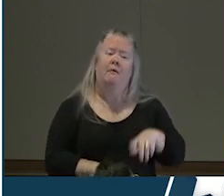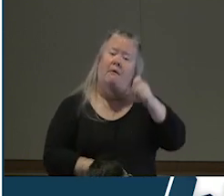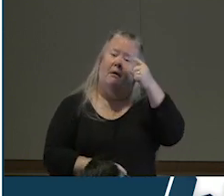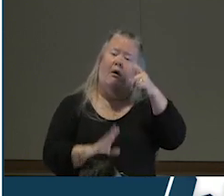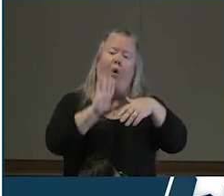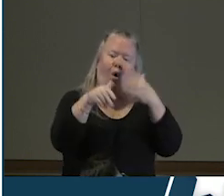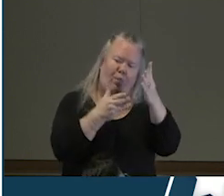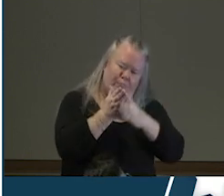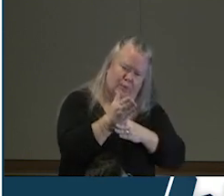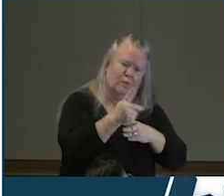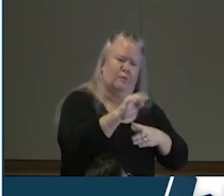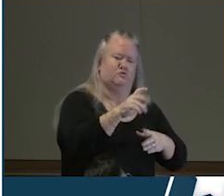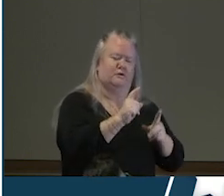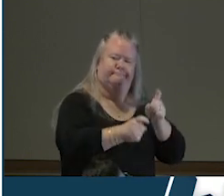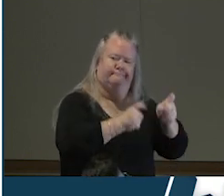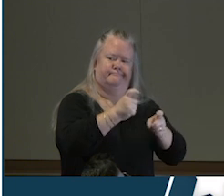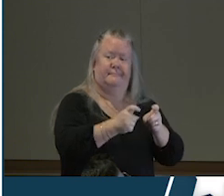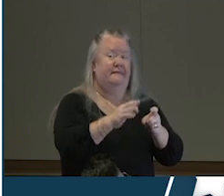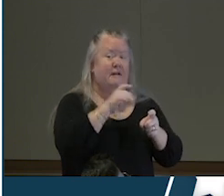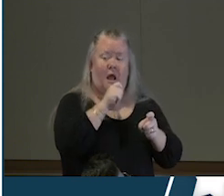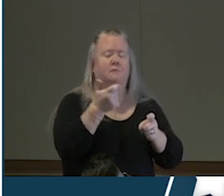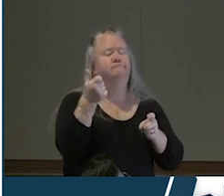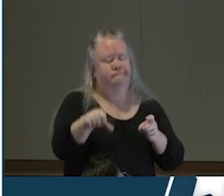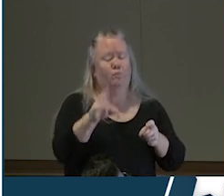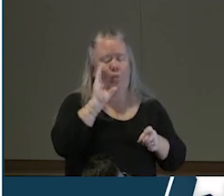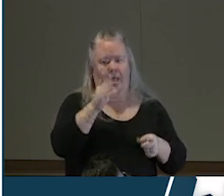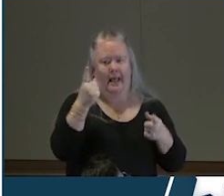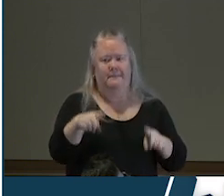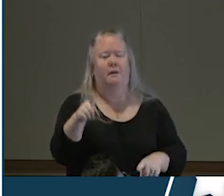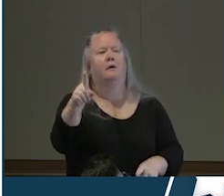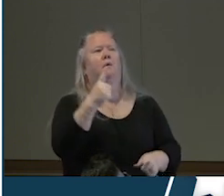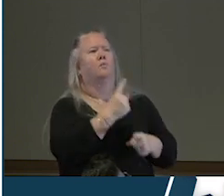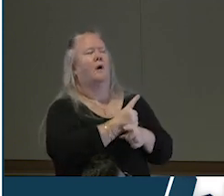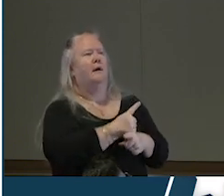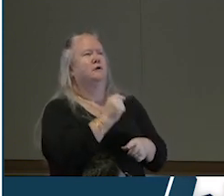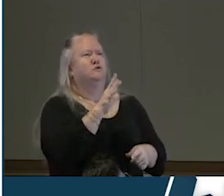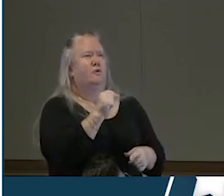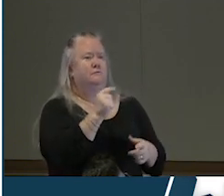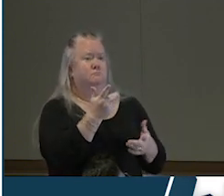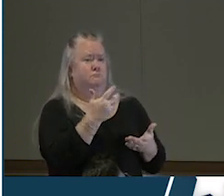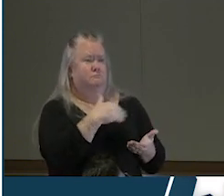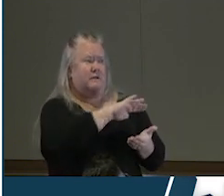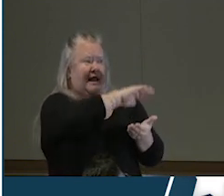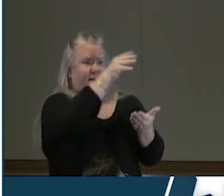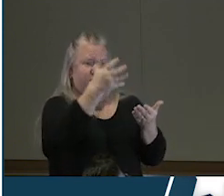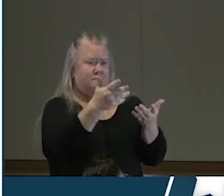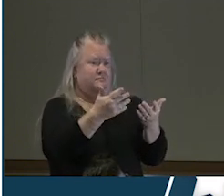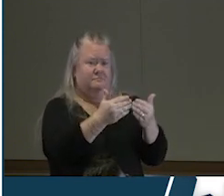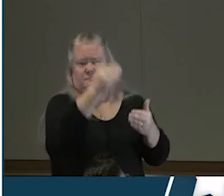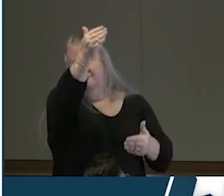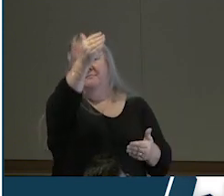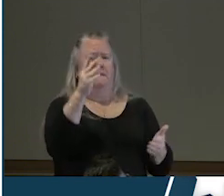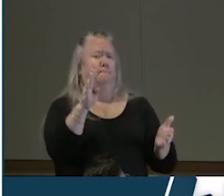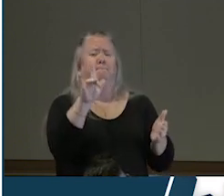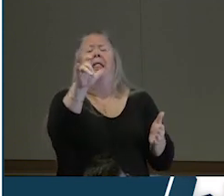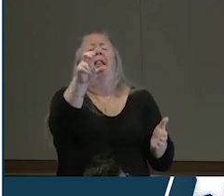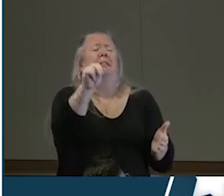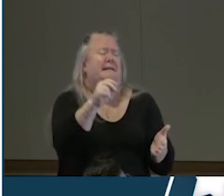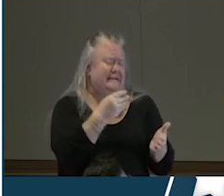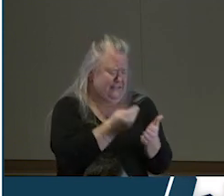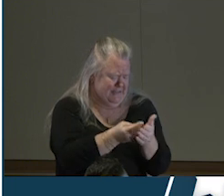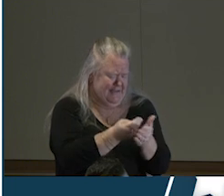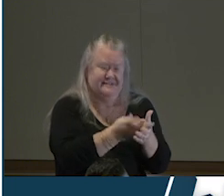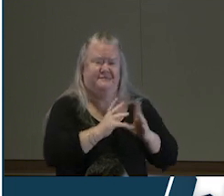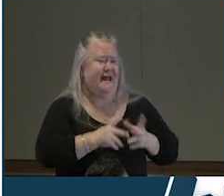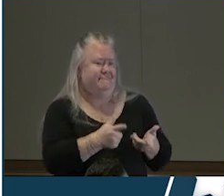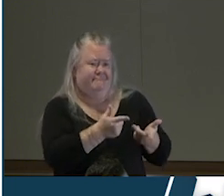all go through the trust, or it's going to cause disqualification. Right, so the trust can have as much money in it as it needs. It can be a billionaire if it wants to be.